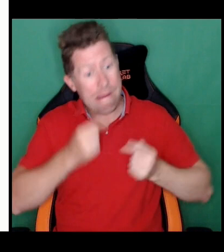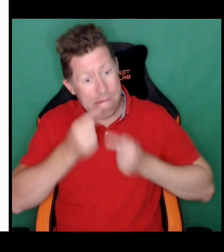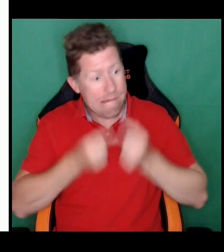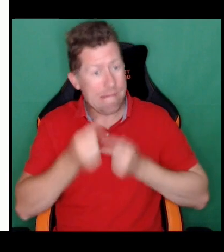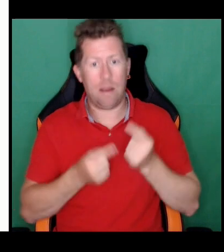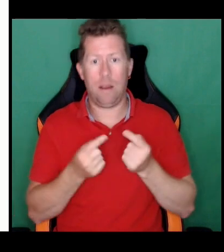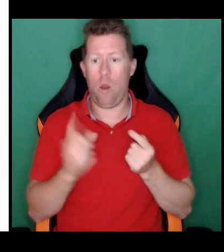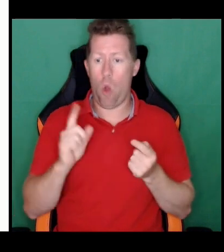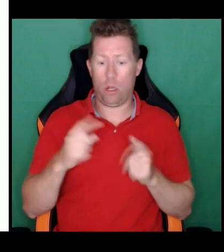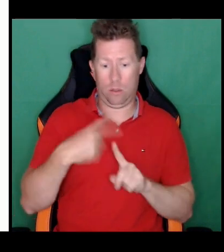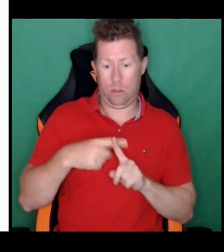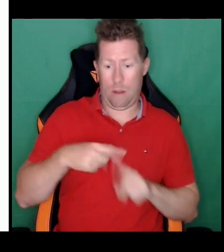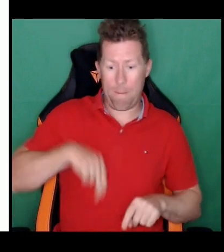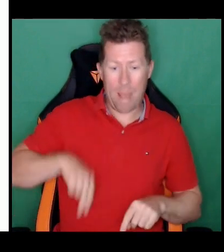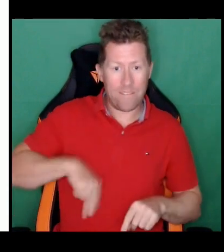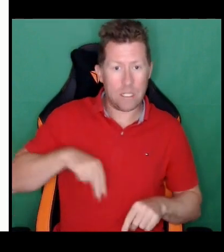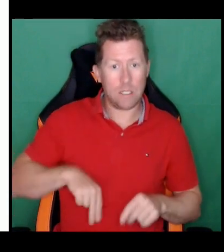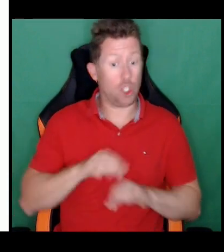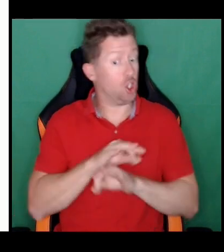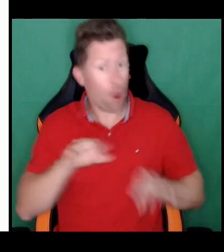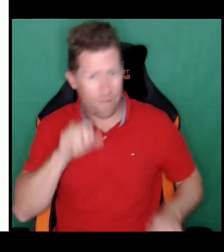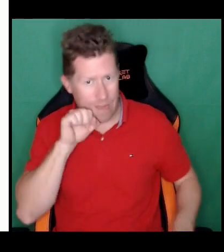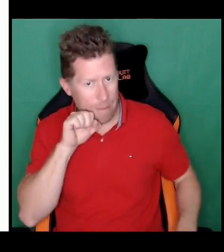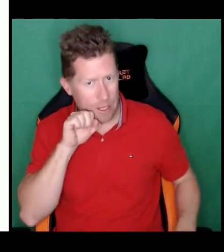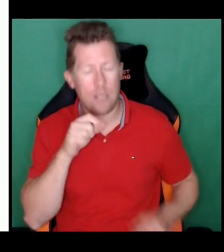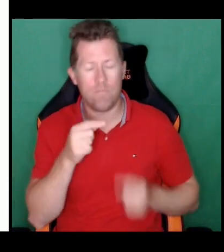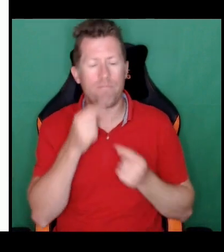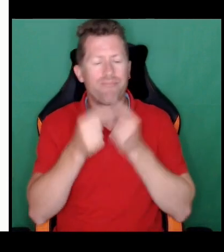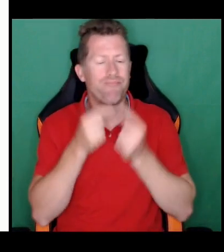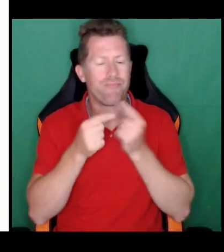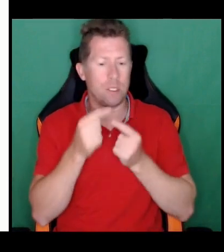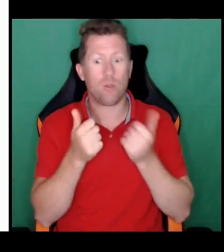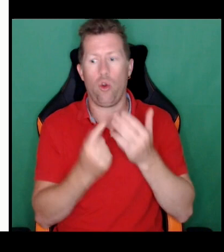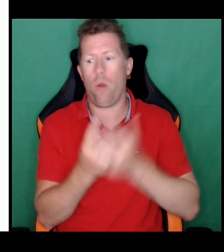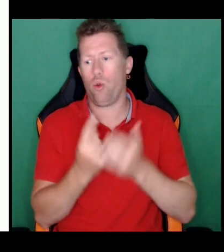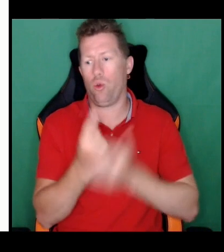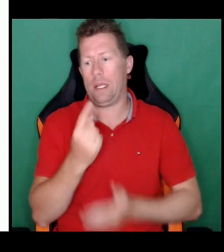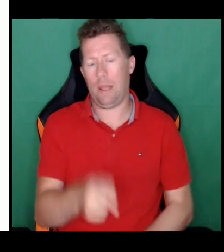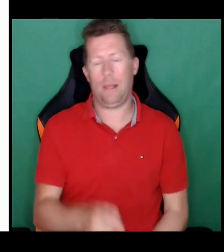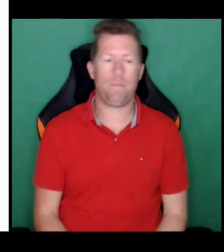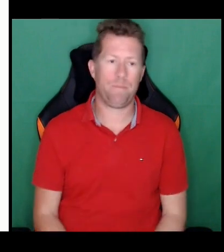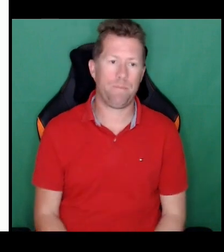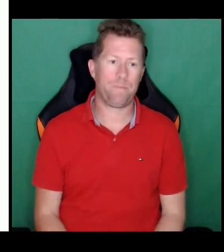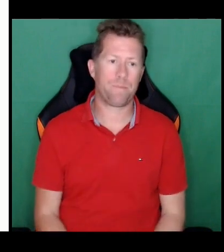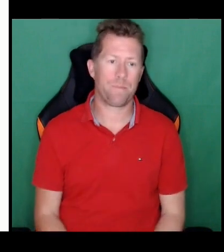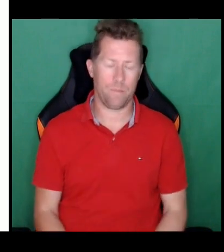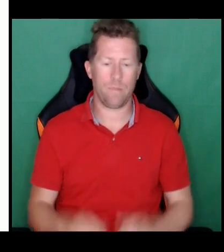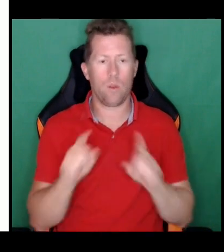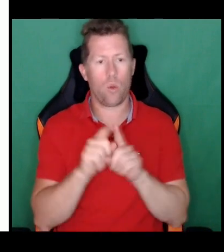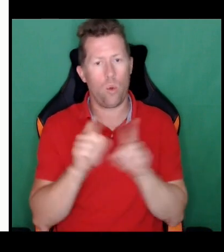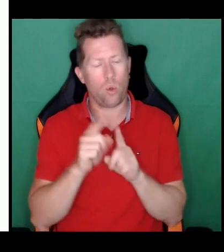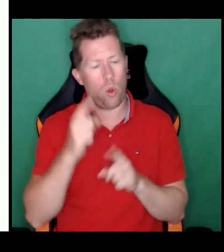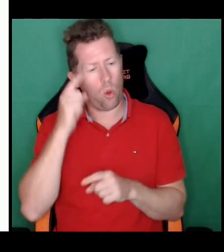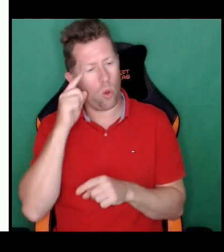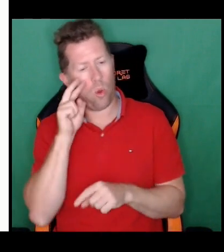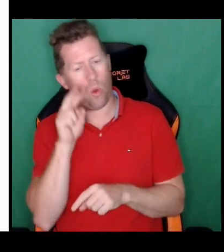what they gain from not vaping has got a lot of opportunity. We also think that the voice